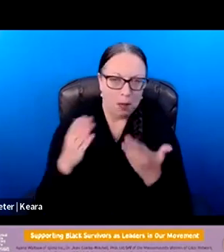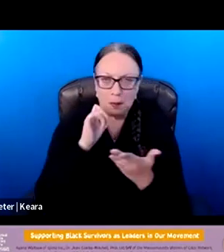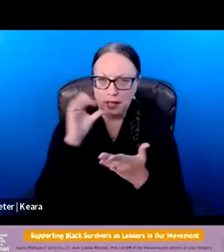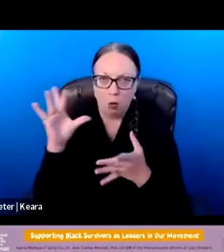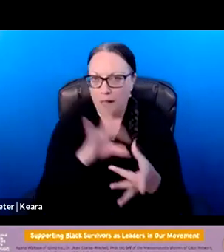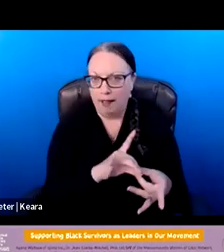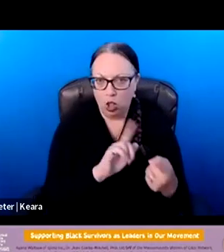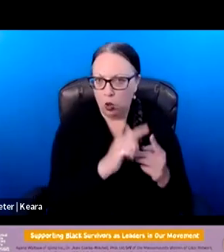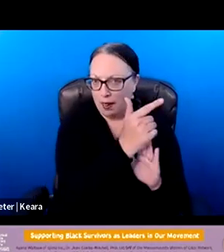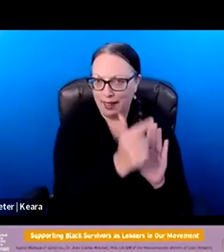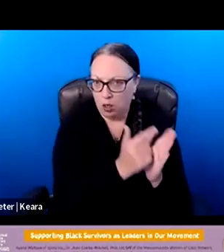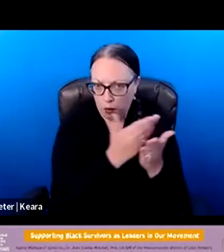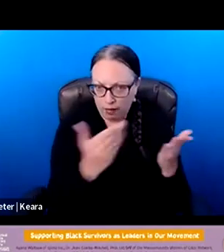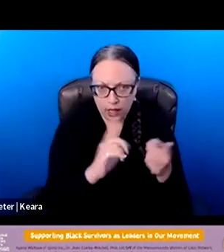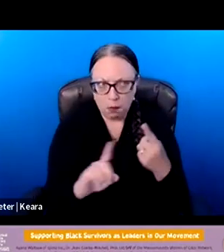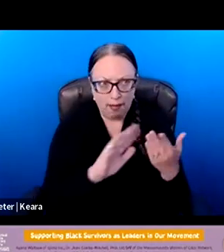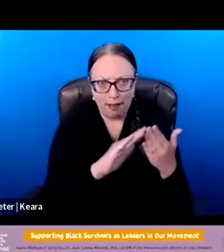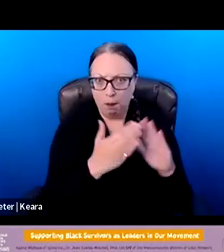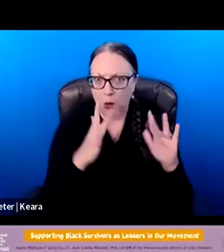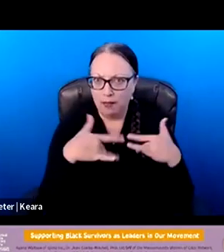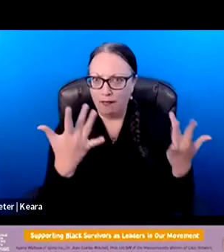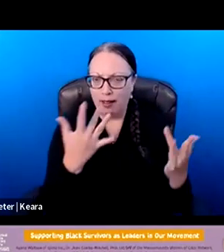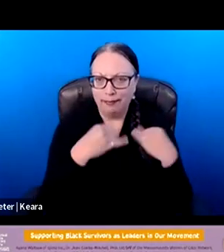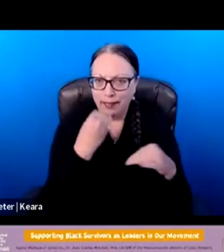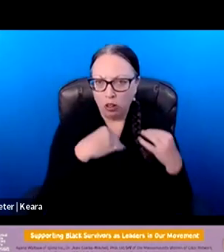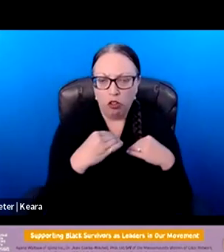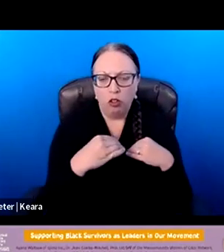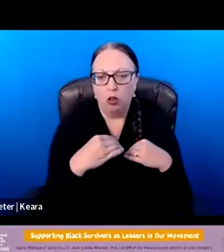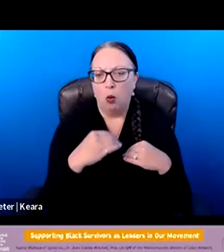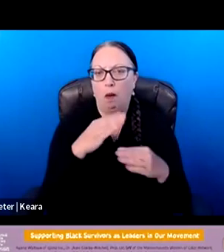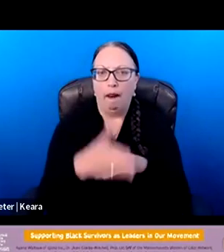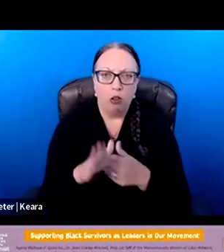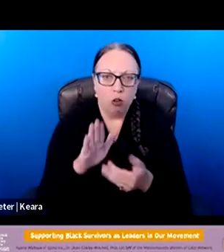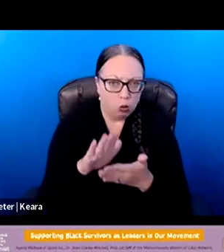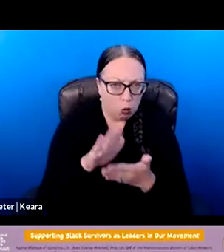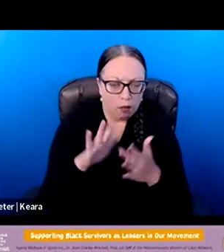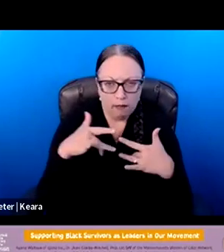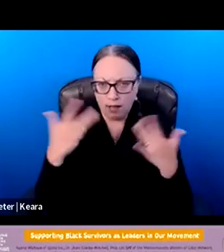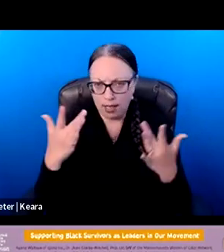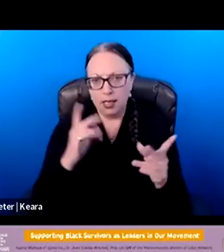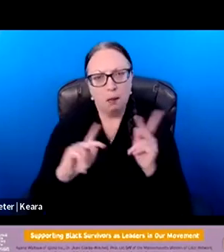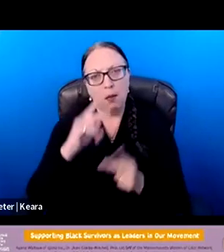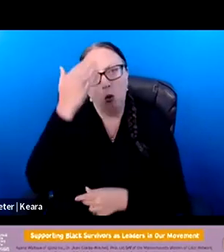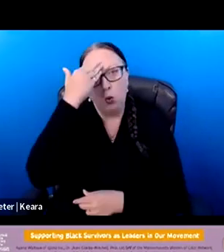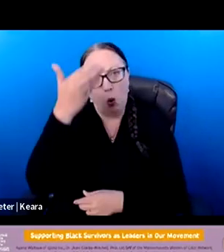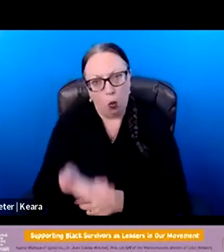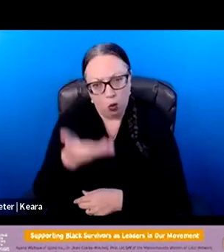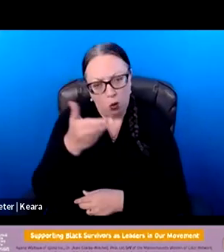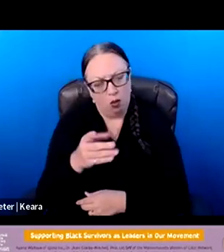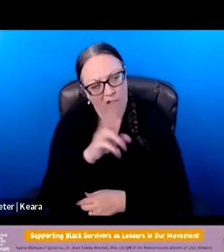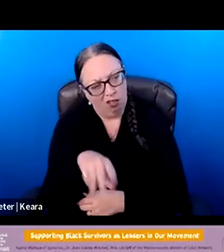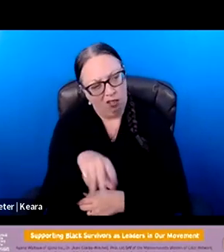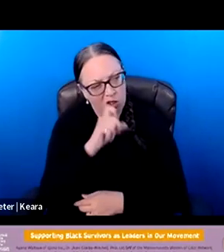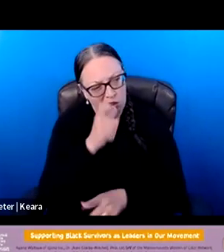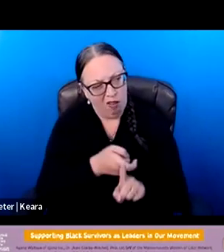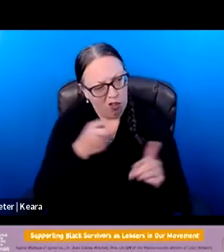more related to community events like dinners and back to school events and different things like that. So people can get to know you. So we're you're not from here. I don't know